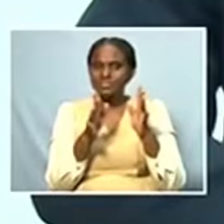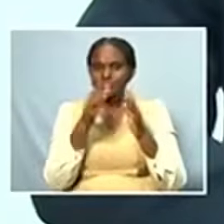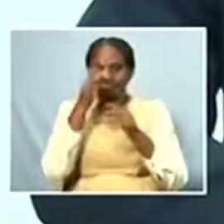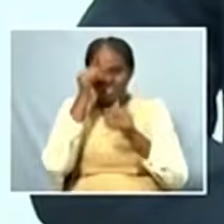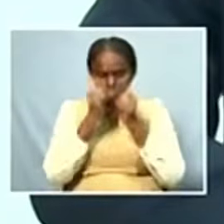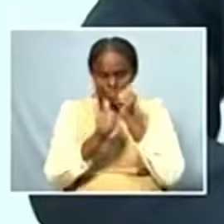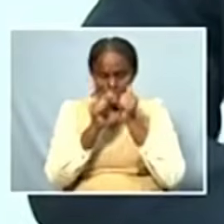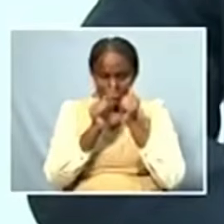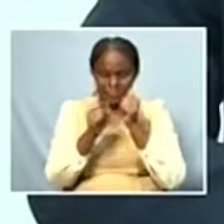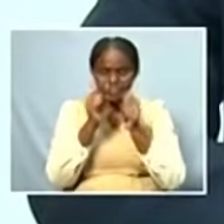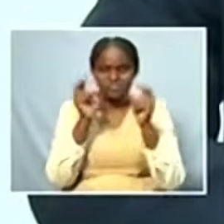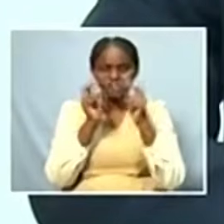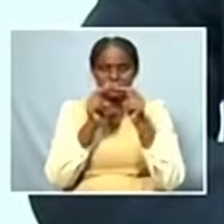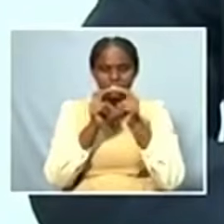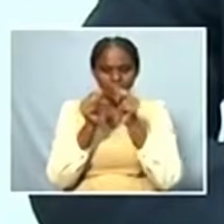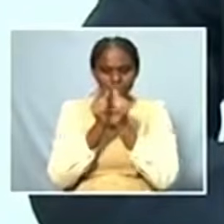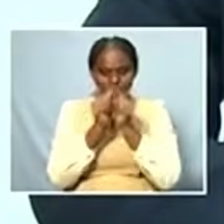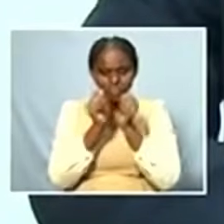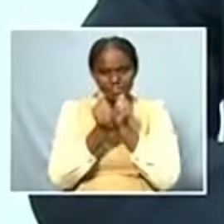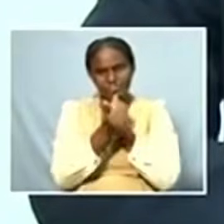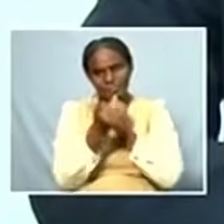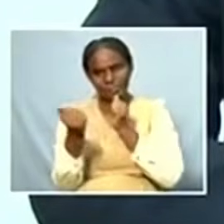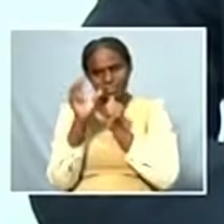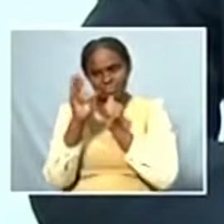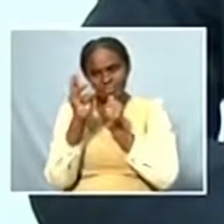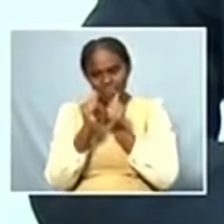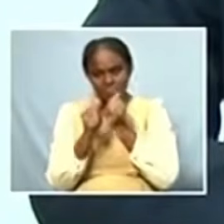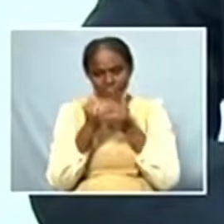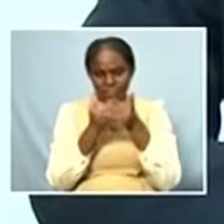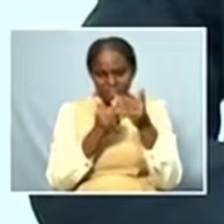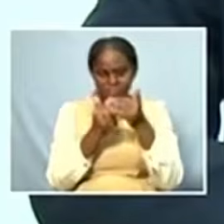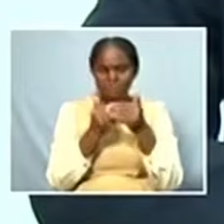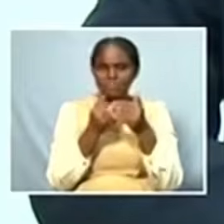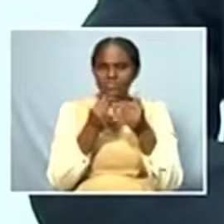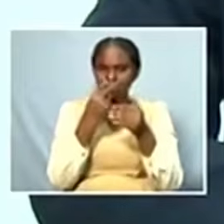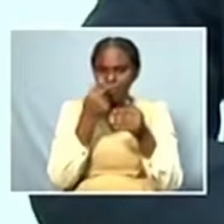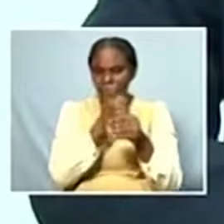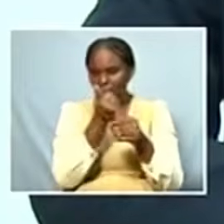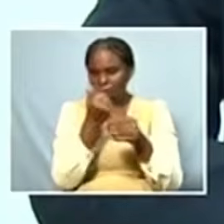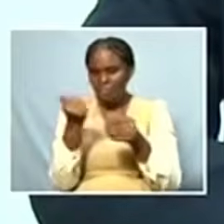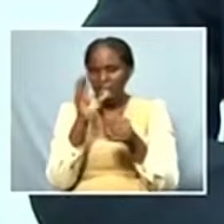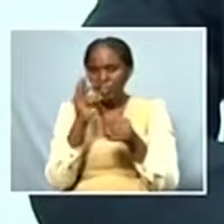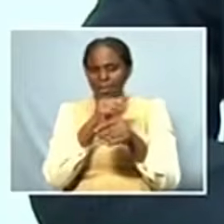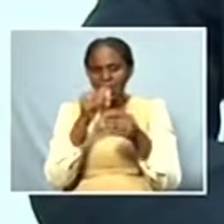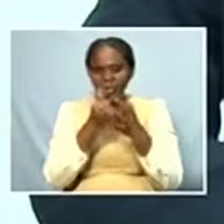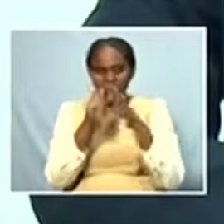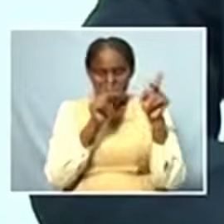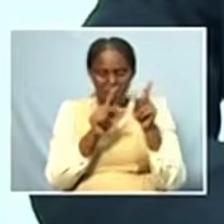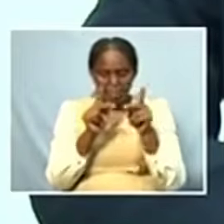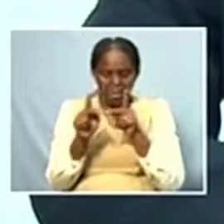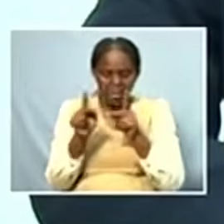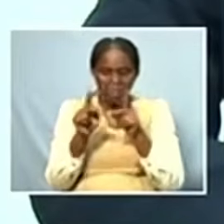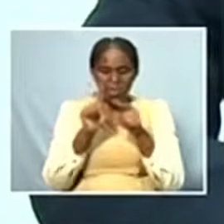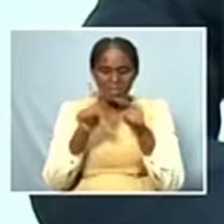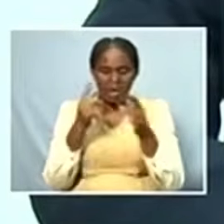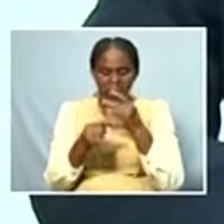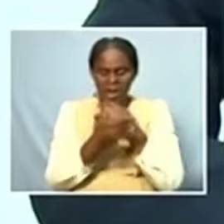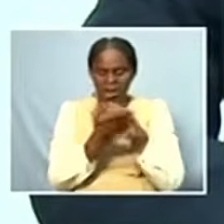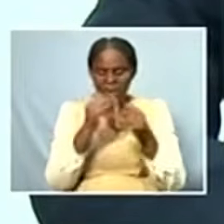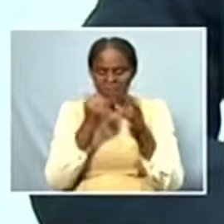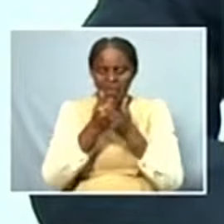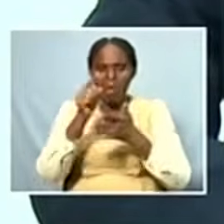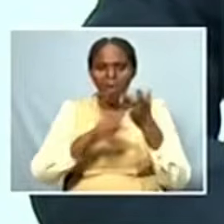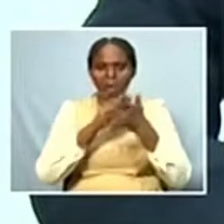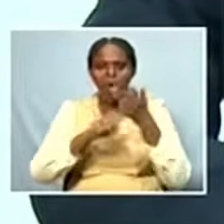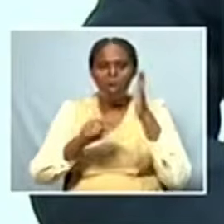because these contracts were together with the other 6 which we are extending, except that the other 6 were performing, but these were